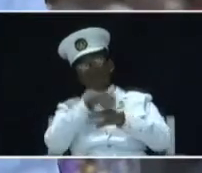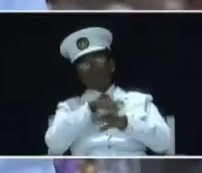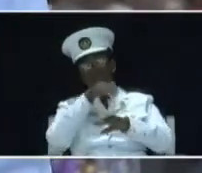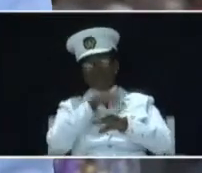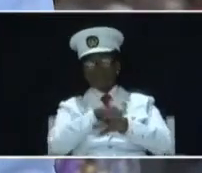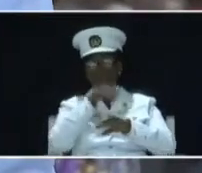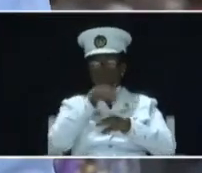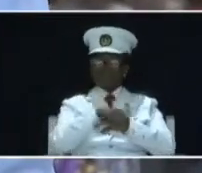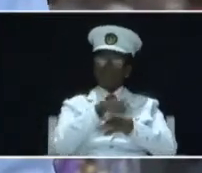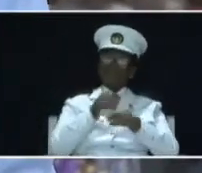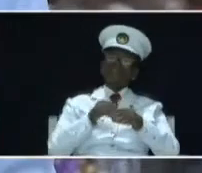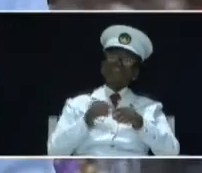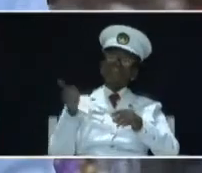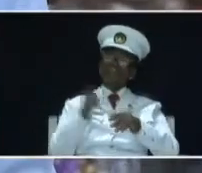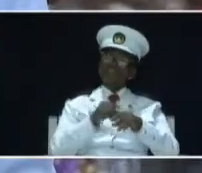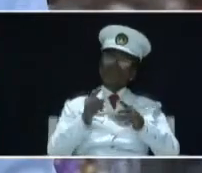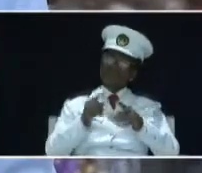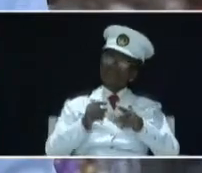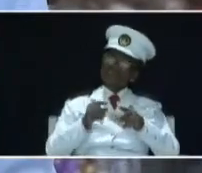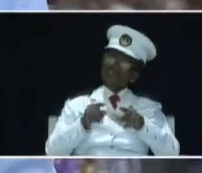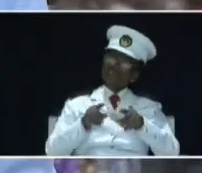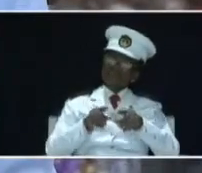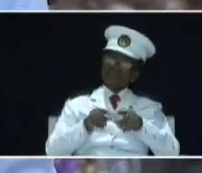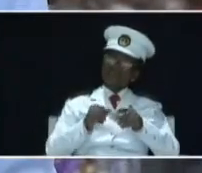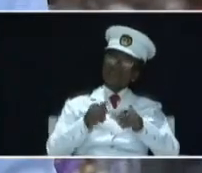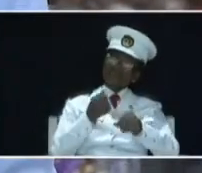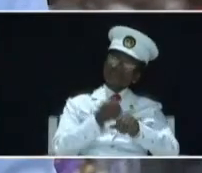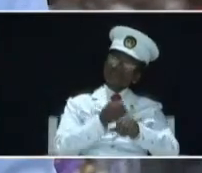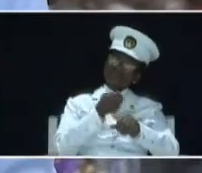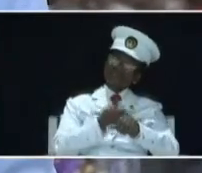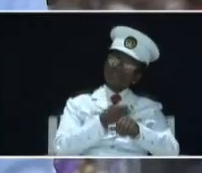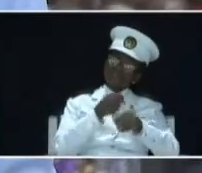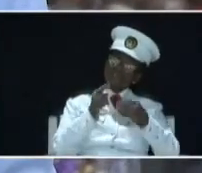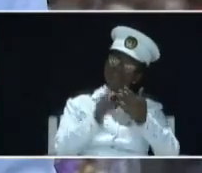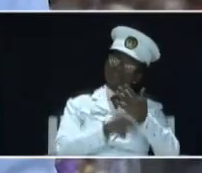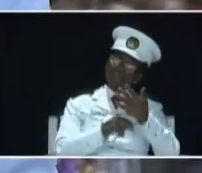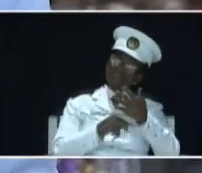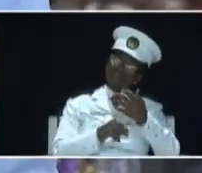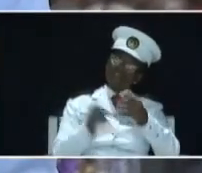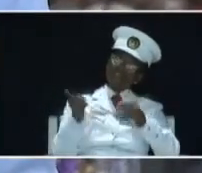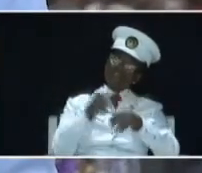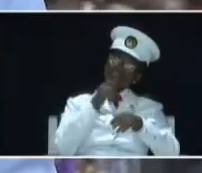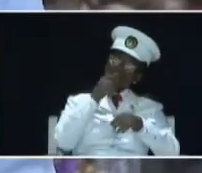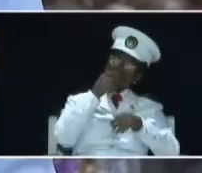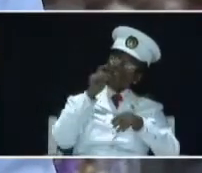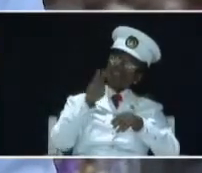Hardness. Not hardship. Hardness. You must be tough.